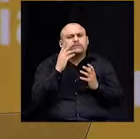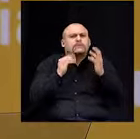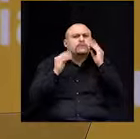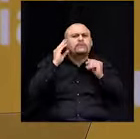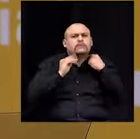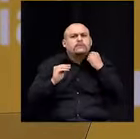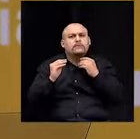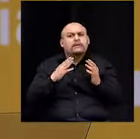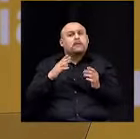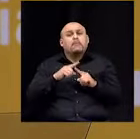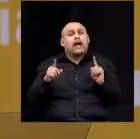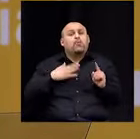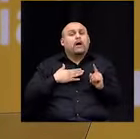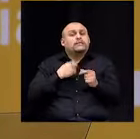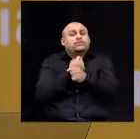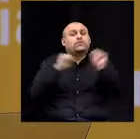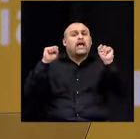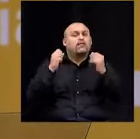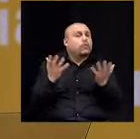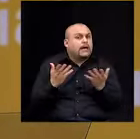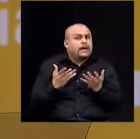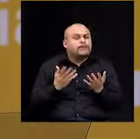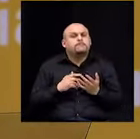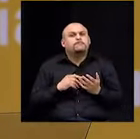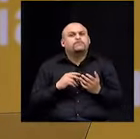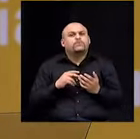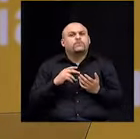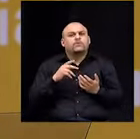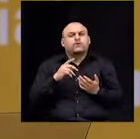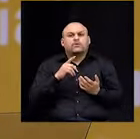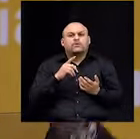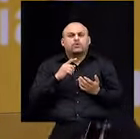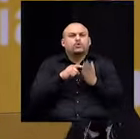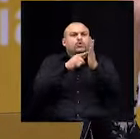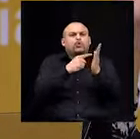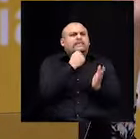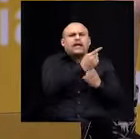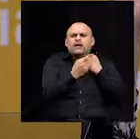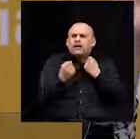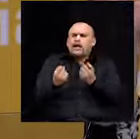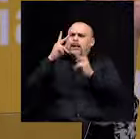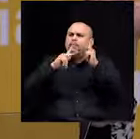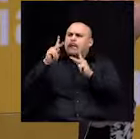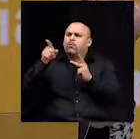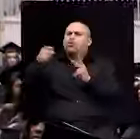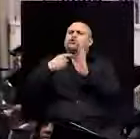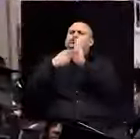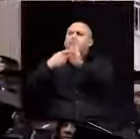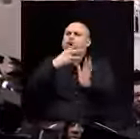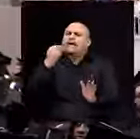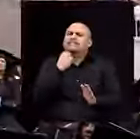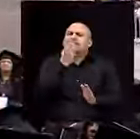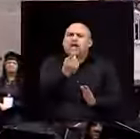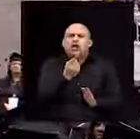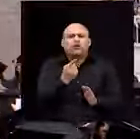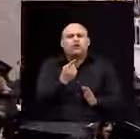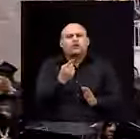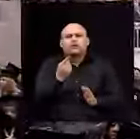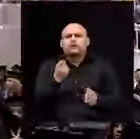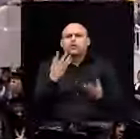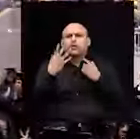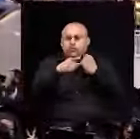my salvation was show and tell. How many of you have done show and tell, right?